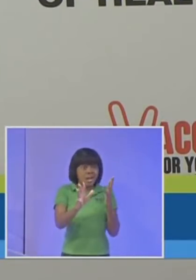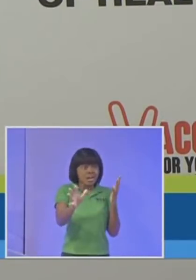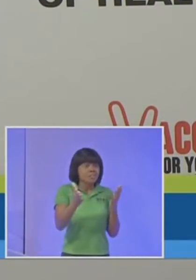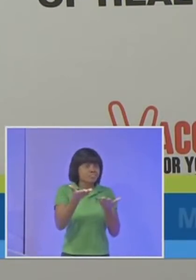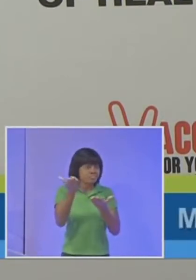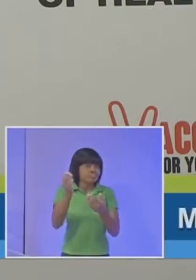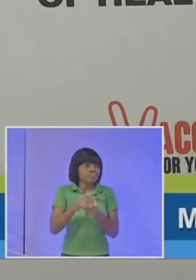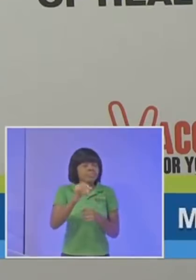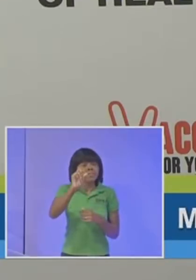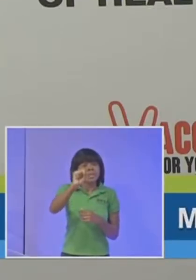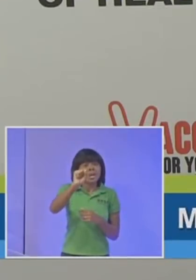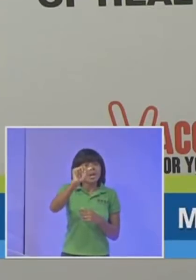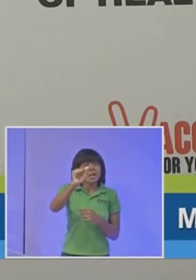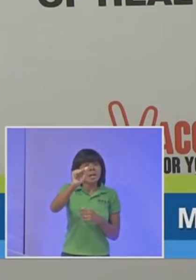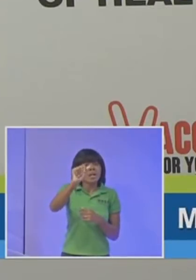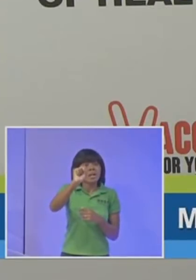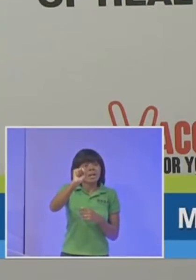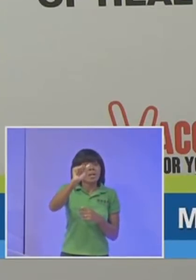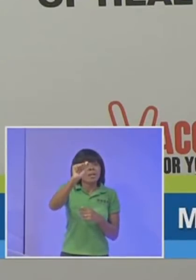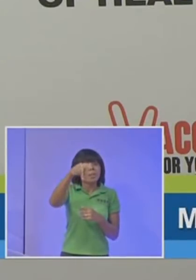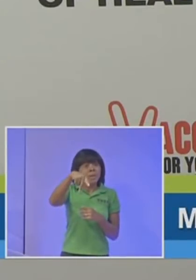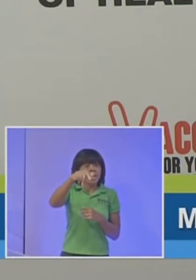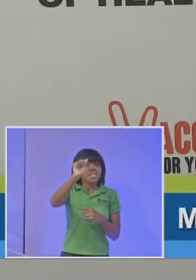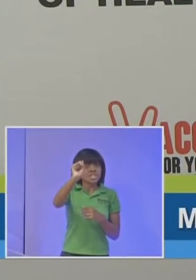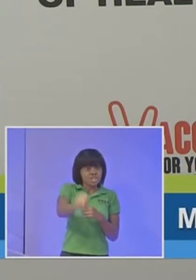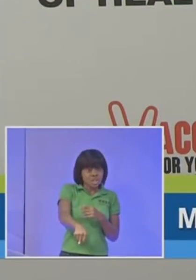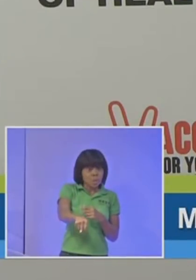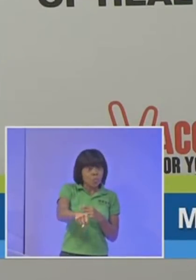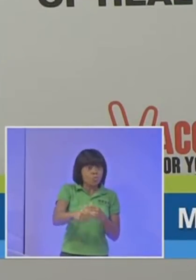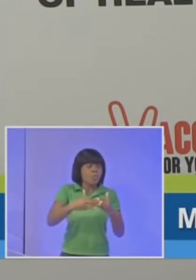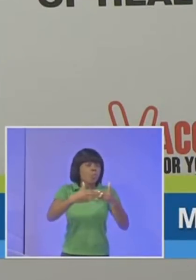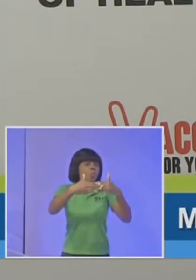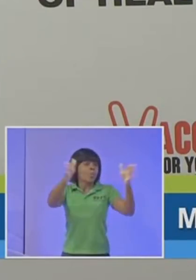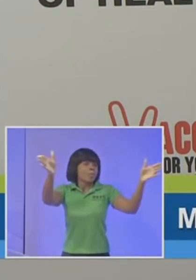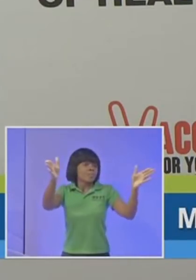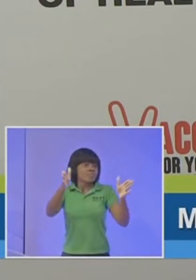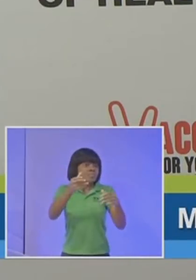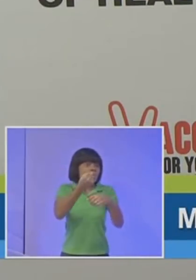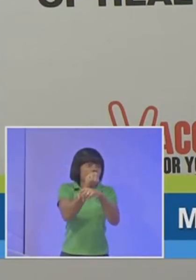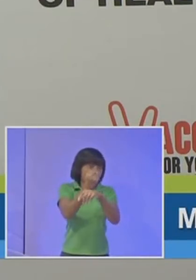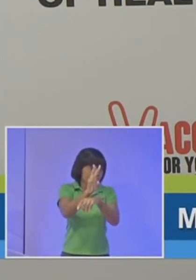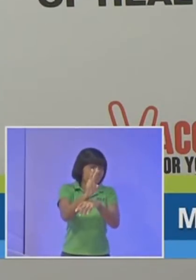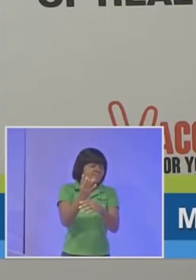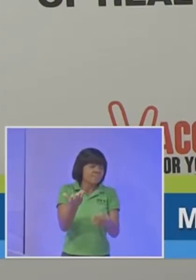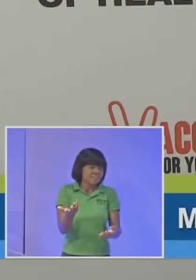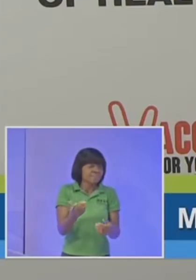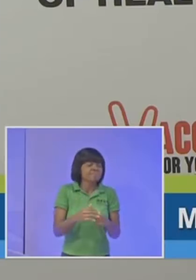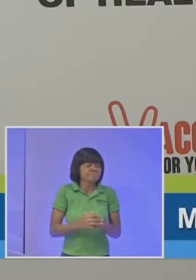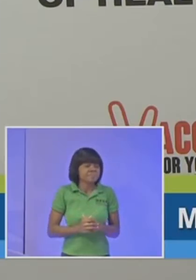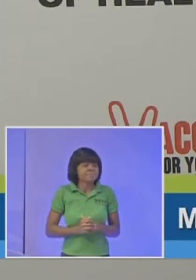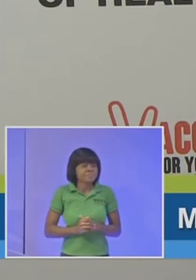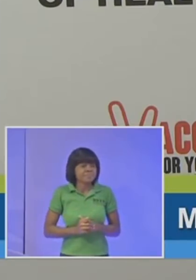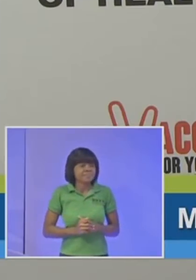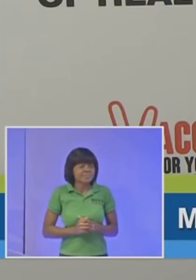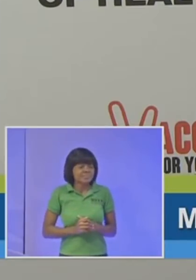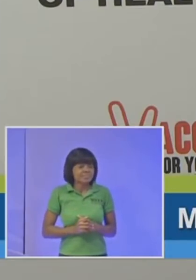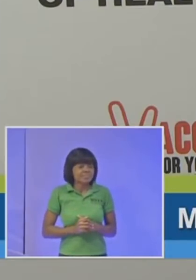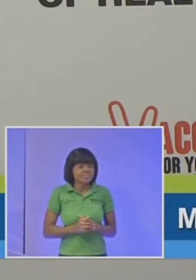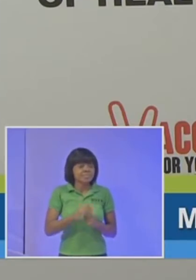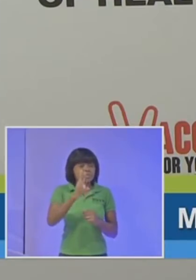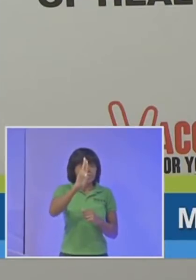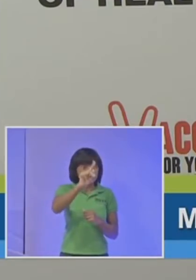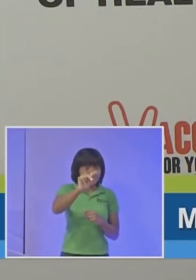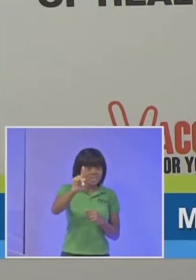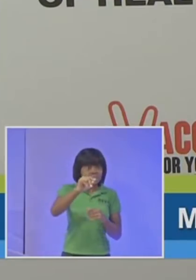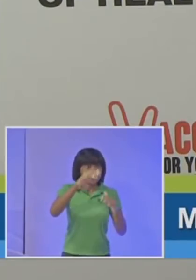opened until 12. So that's closed today, my apologies. UTT Shogunas